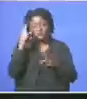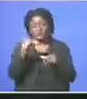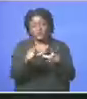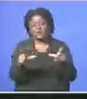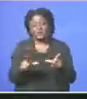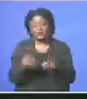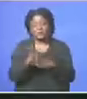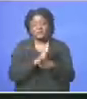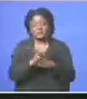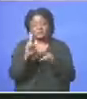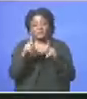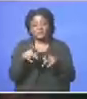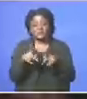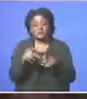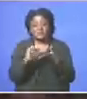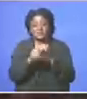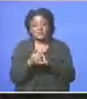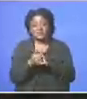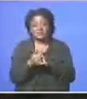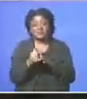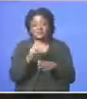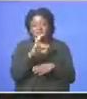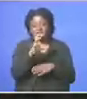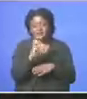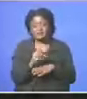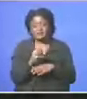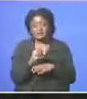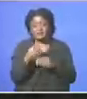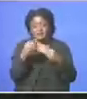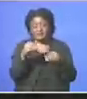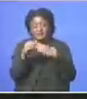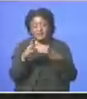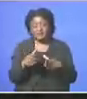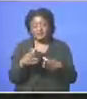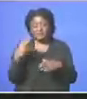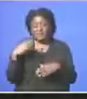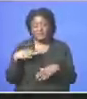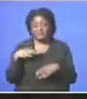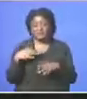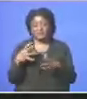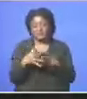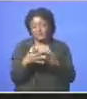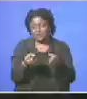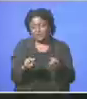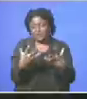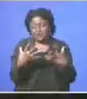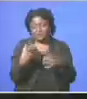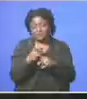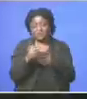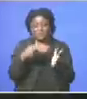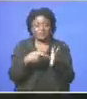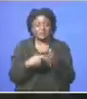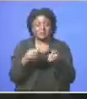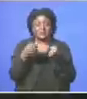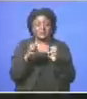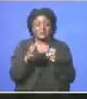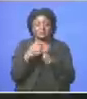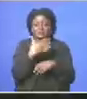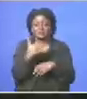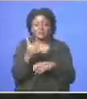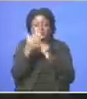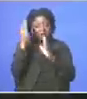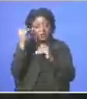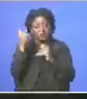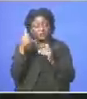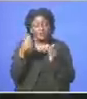vendors. These 15 vendors have benefited tremendously from this event. Festival organizers hope that as